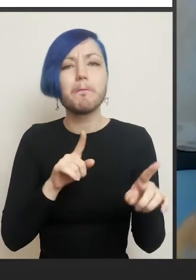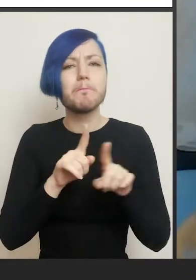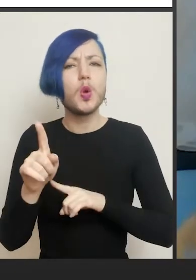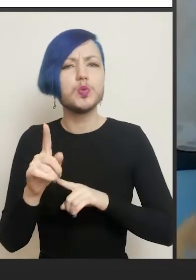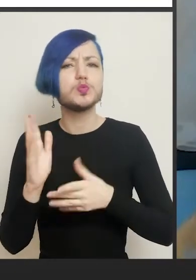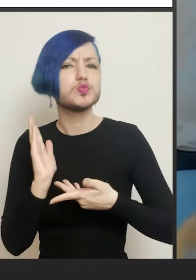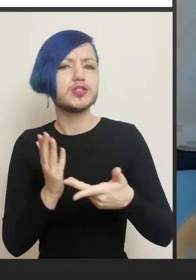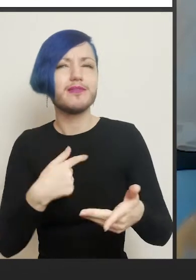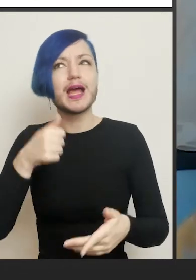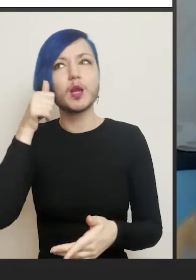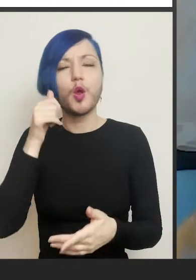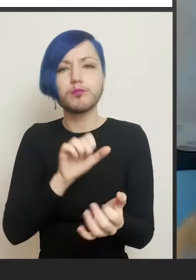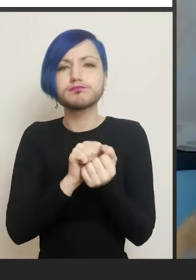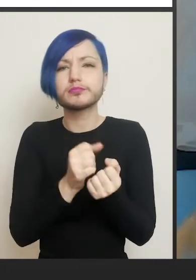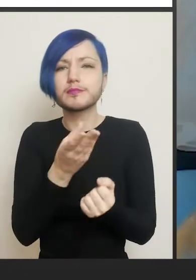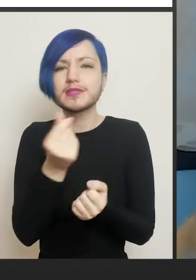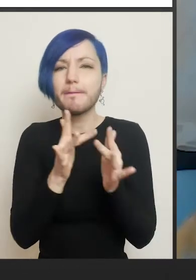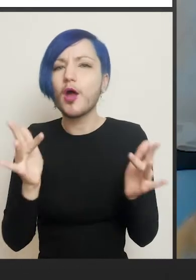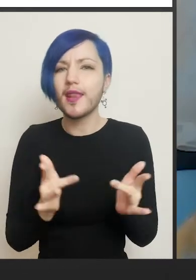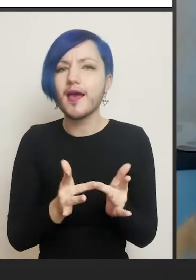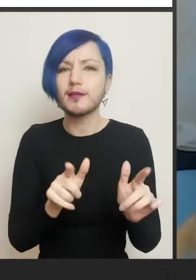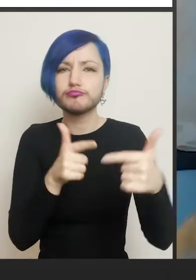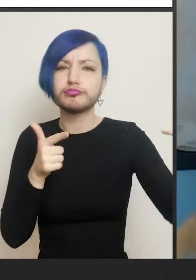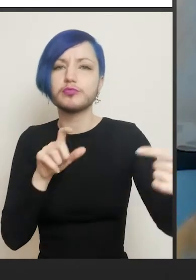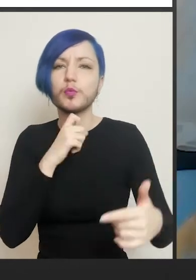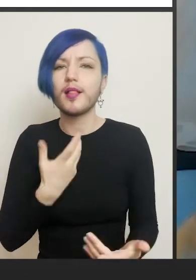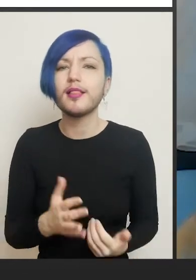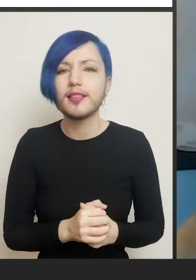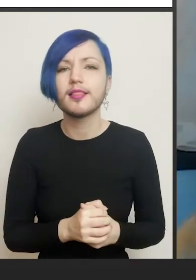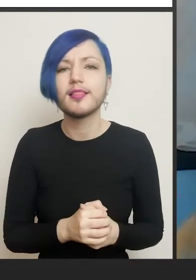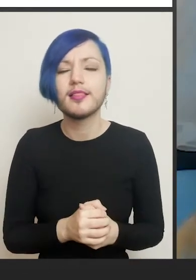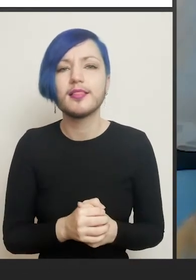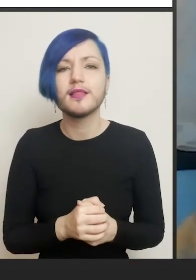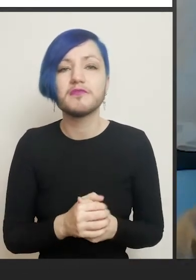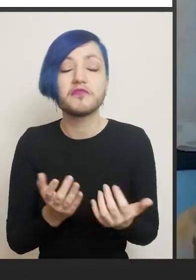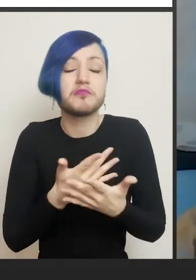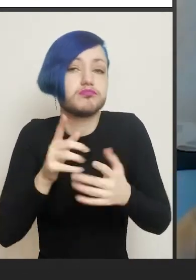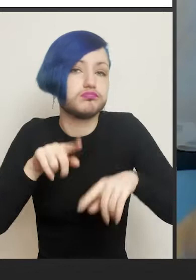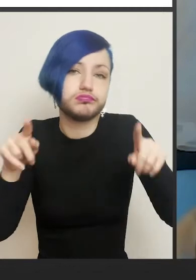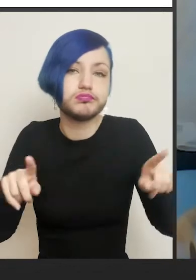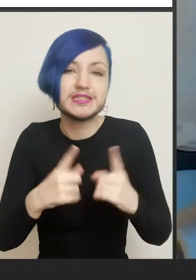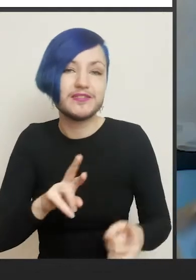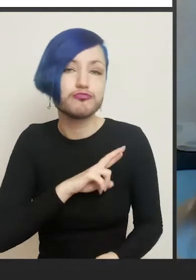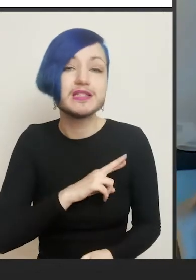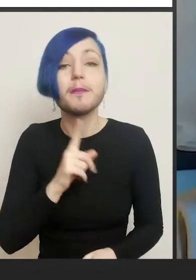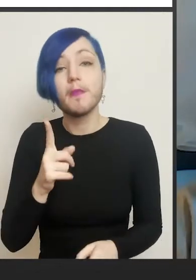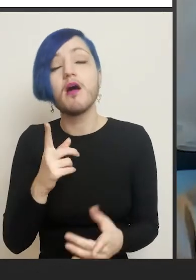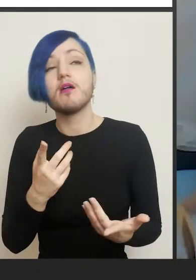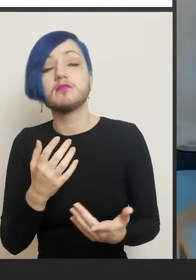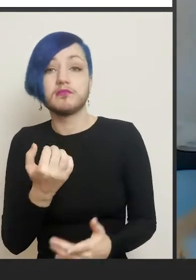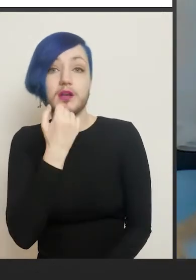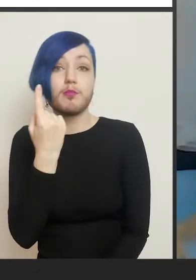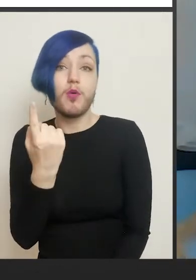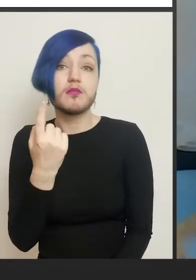most of the services that I know of are going to keep an element of remote working, and for whatever reason, you know, but mainly